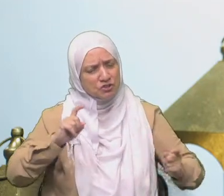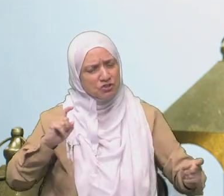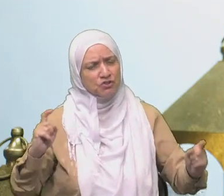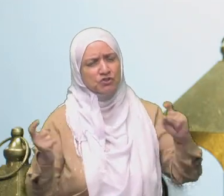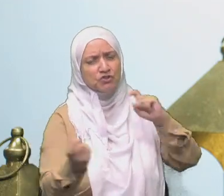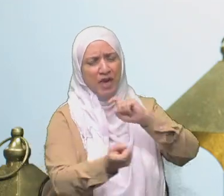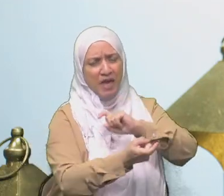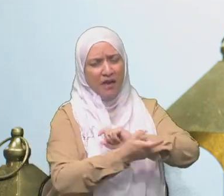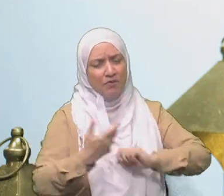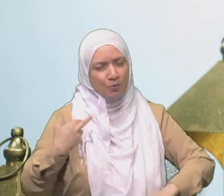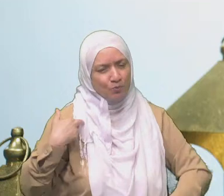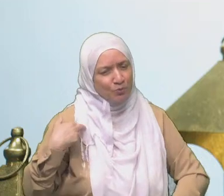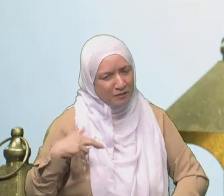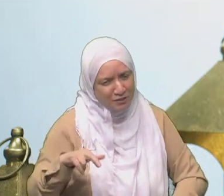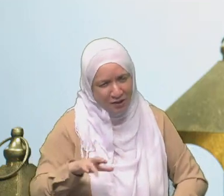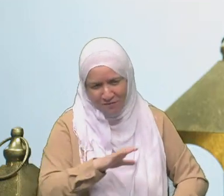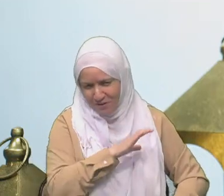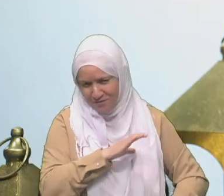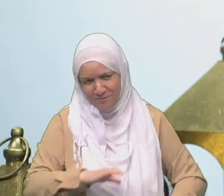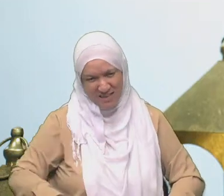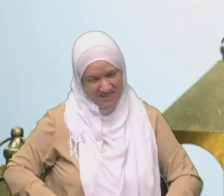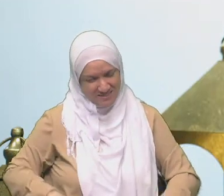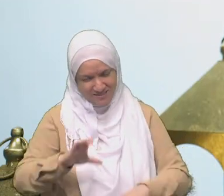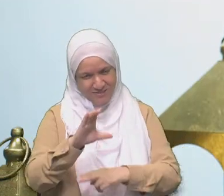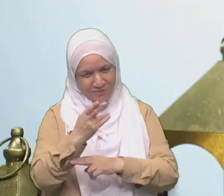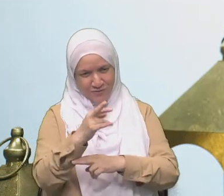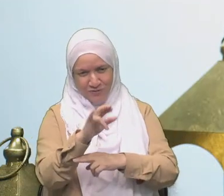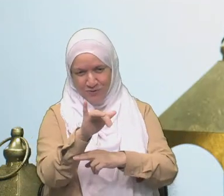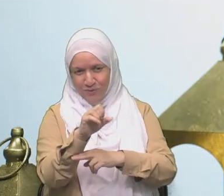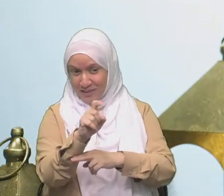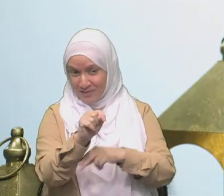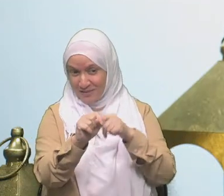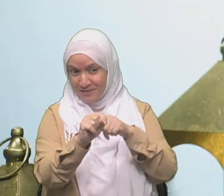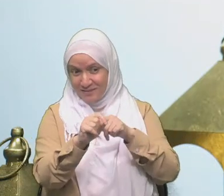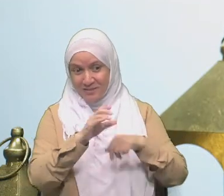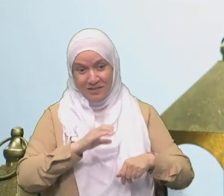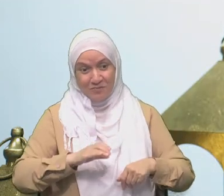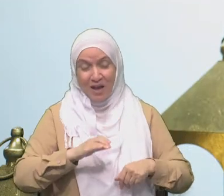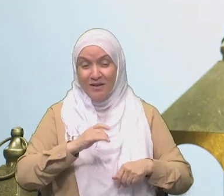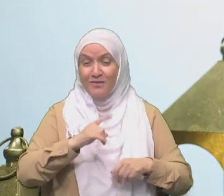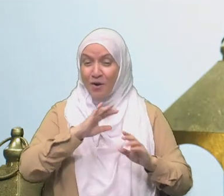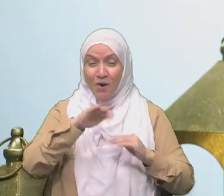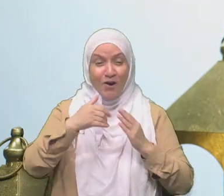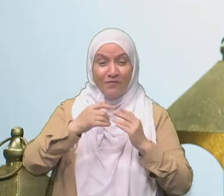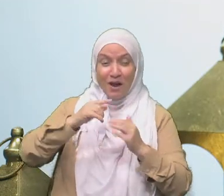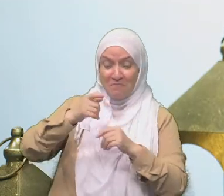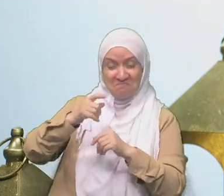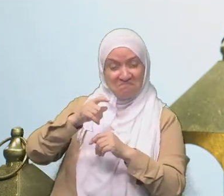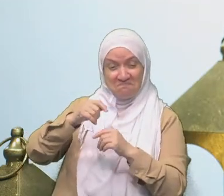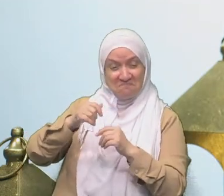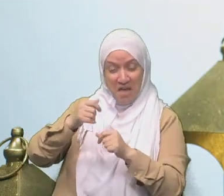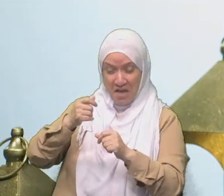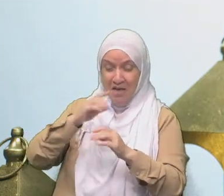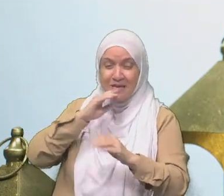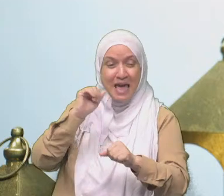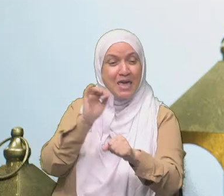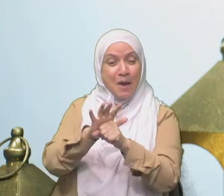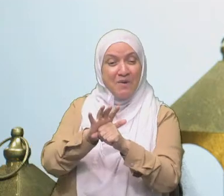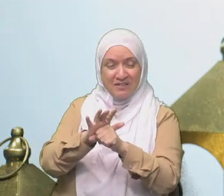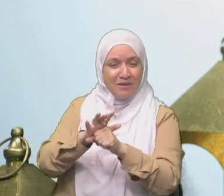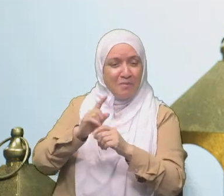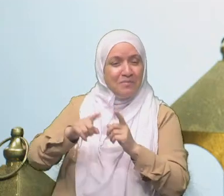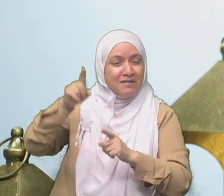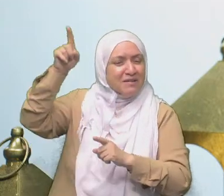commandments of God, with this idea that all commandments are gone, so long as you know that Isa Islam died for your sins, so there's a similar mindset